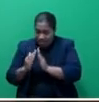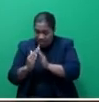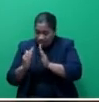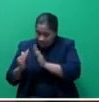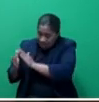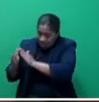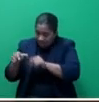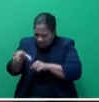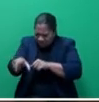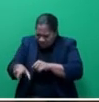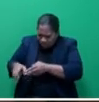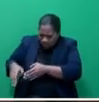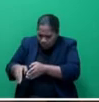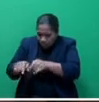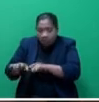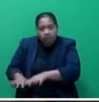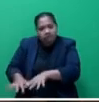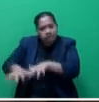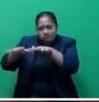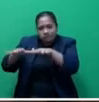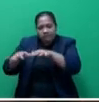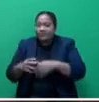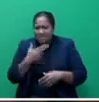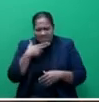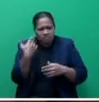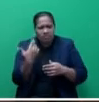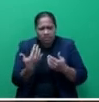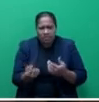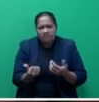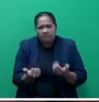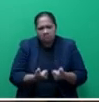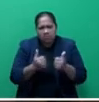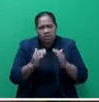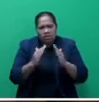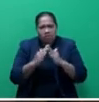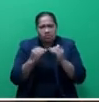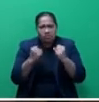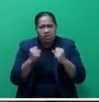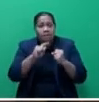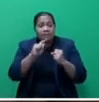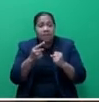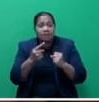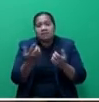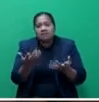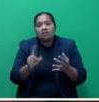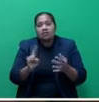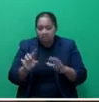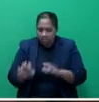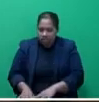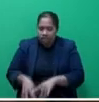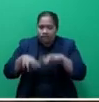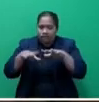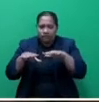have climate resilient homes, but the impact of that is flooding the rest of everyone else's home down